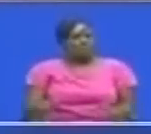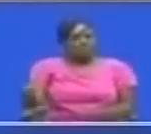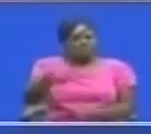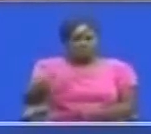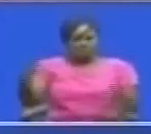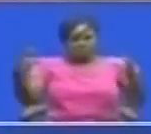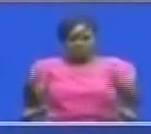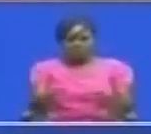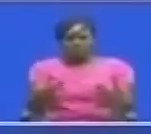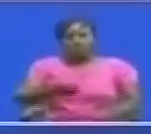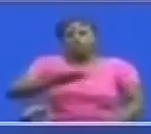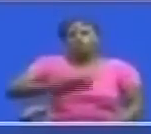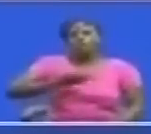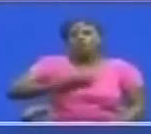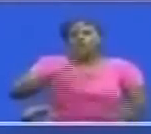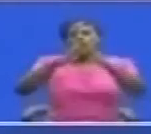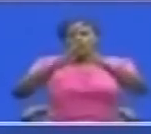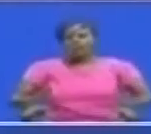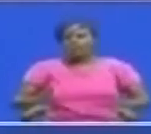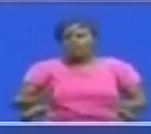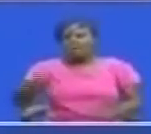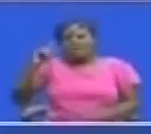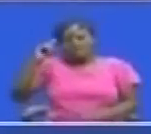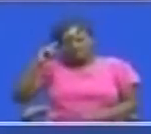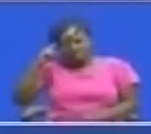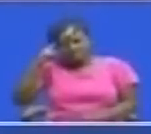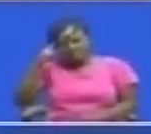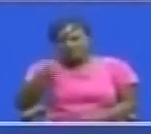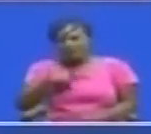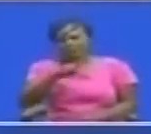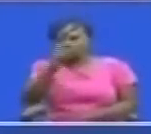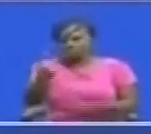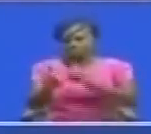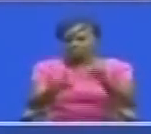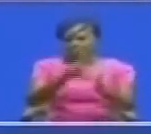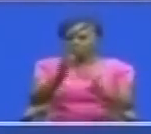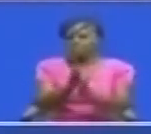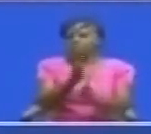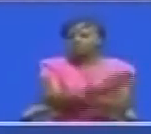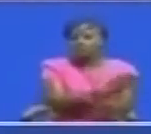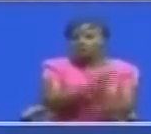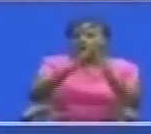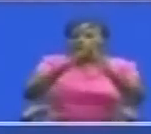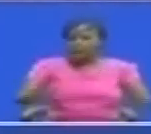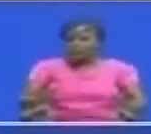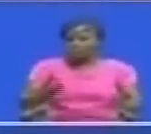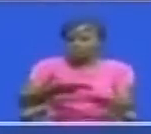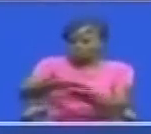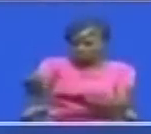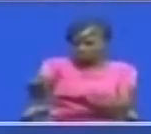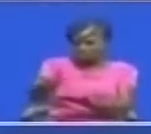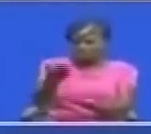a community of owners, I'm thinking that there should be a vetting system that before one sells their apartment,